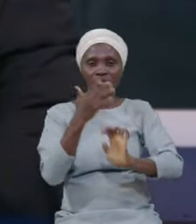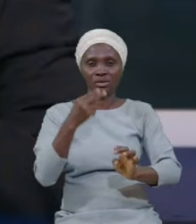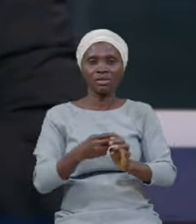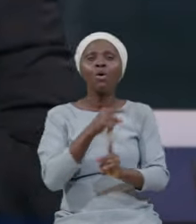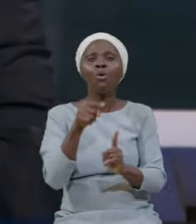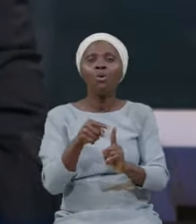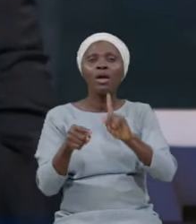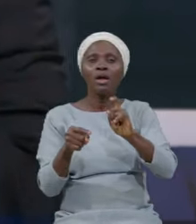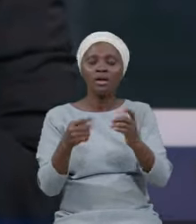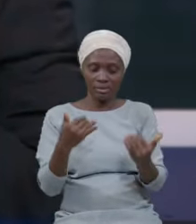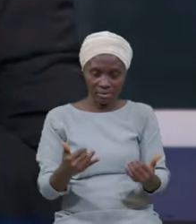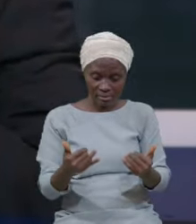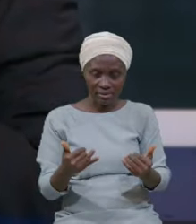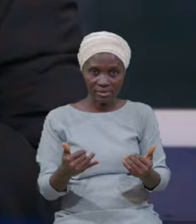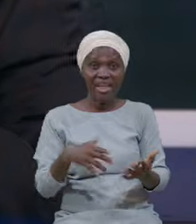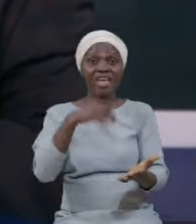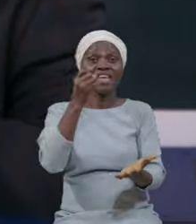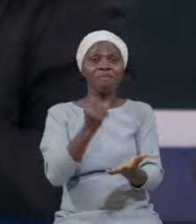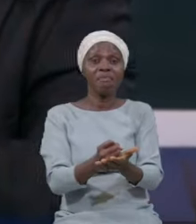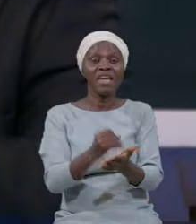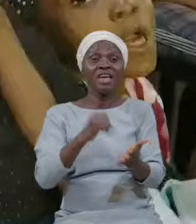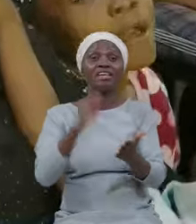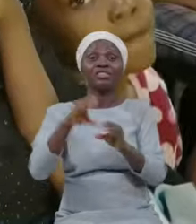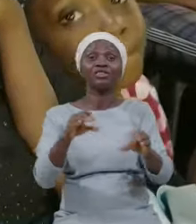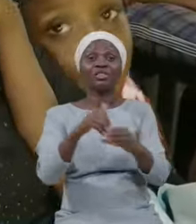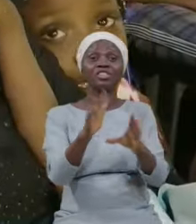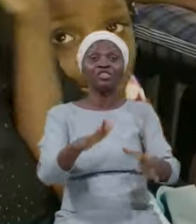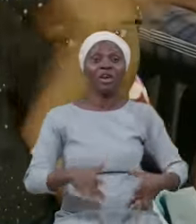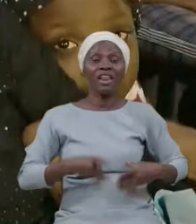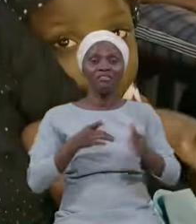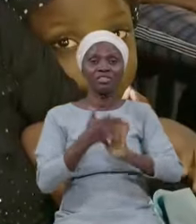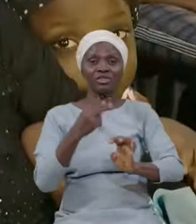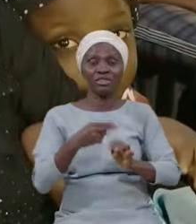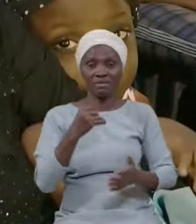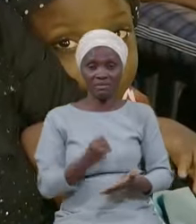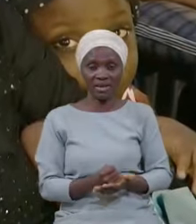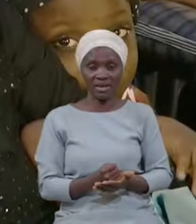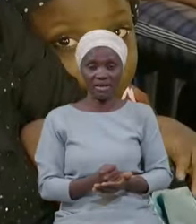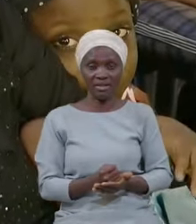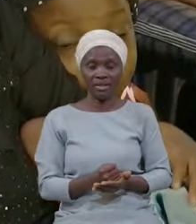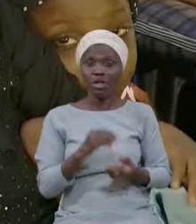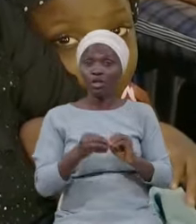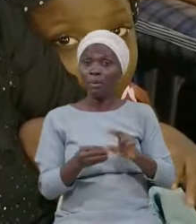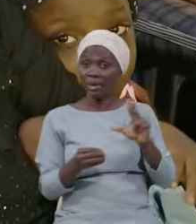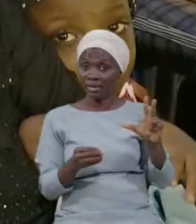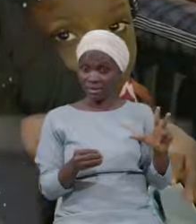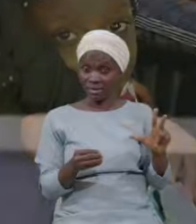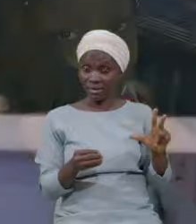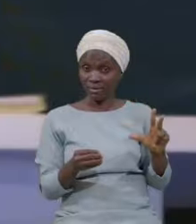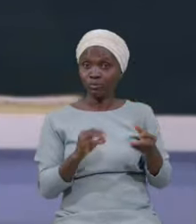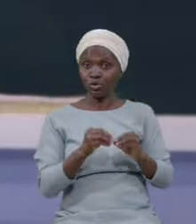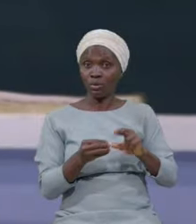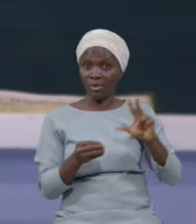Amen. It's done in your life in Jesus' name. We're coming to number three here. Look at number three. We're looking at